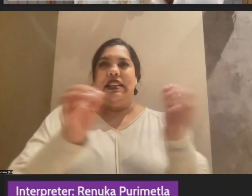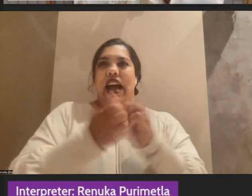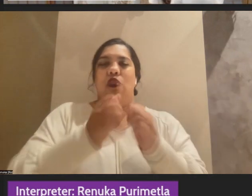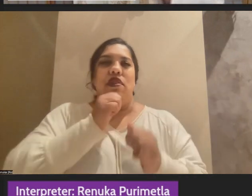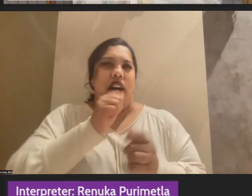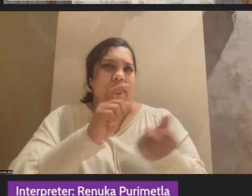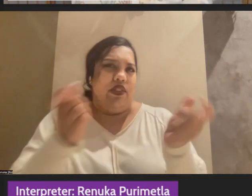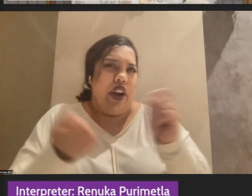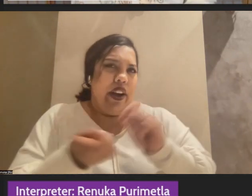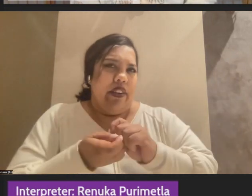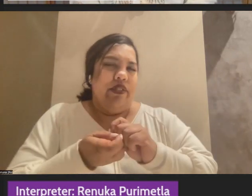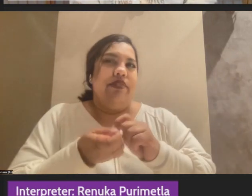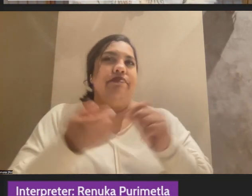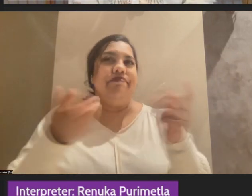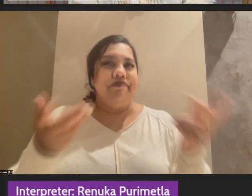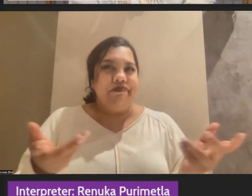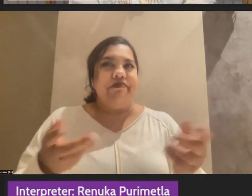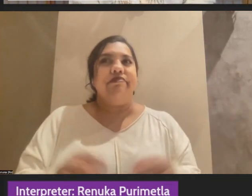While also being mindful